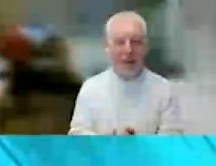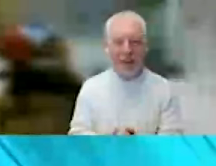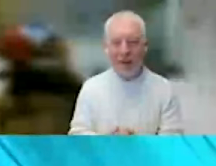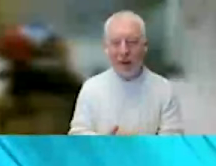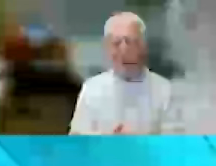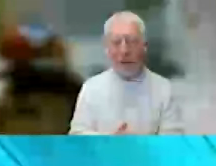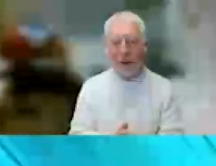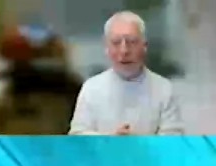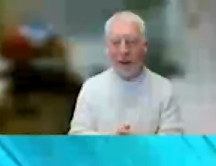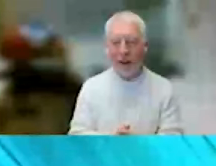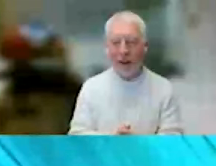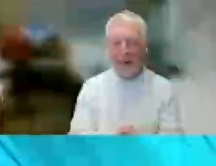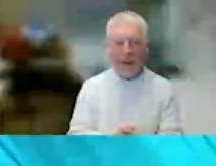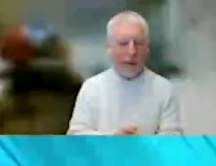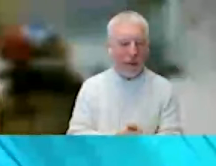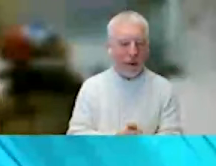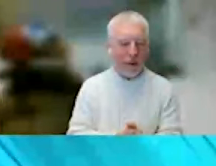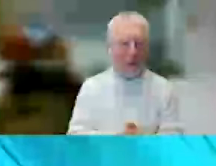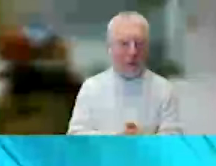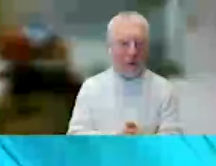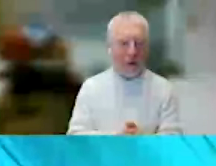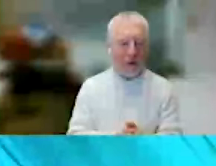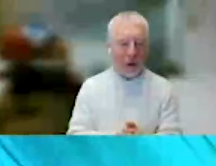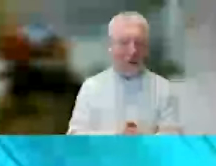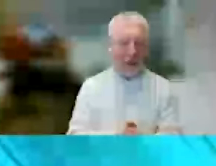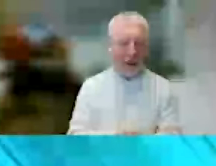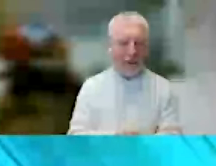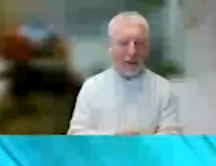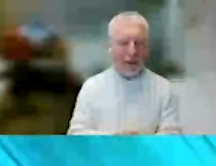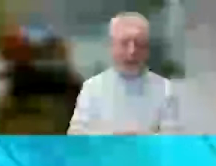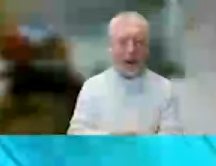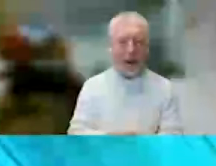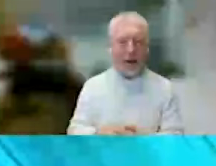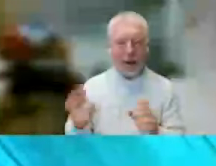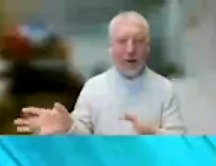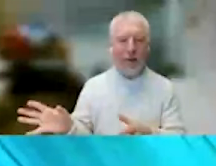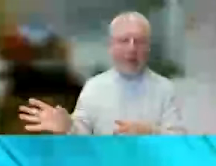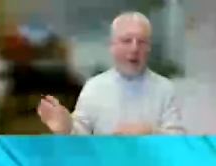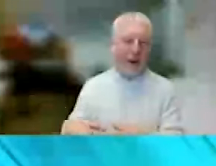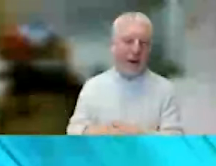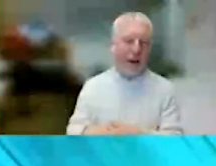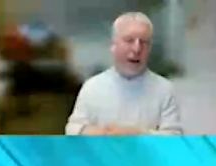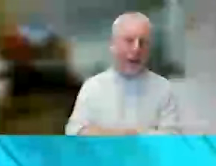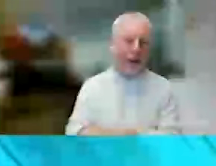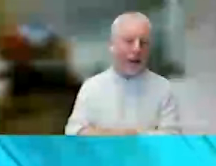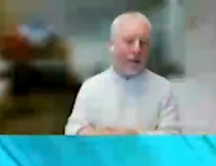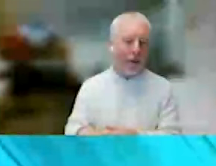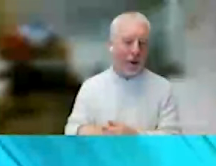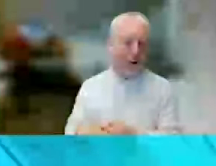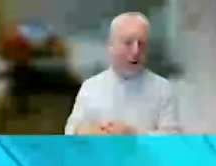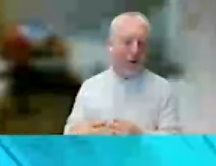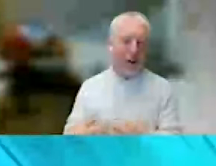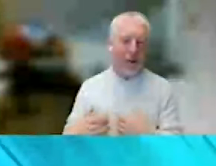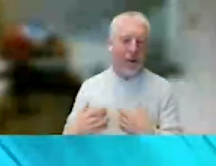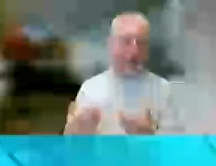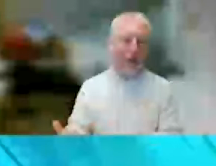project at UBC, working with Patrick. And we did a series of videos about plants in situ. Part